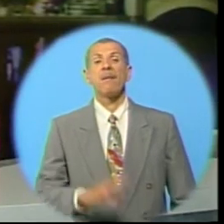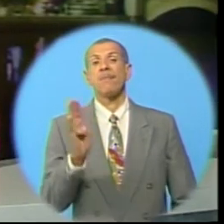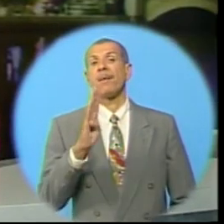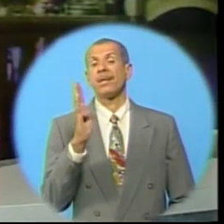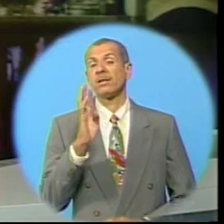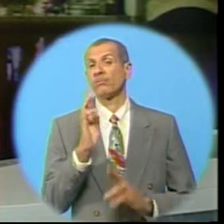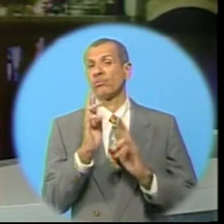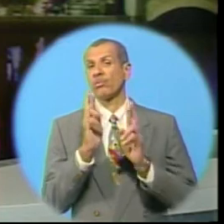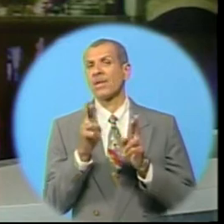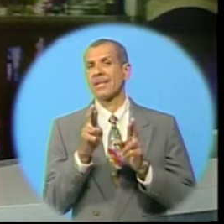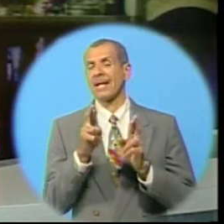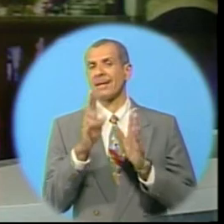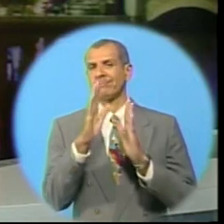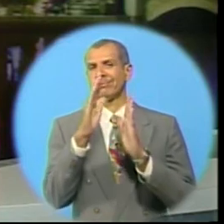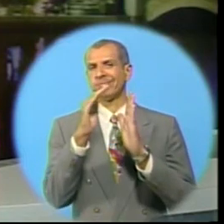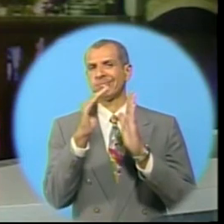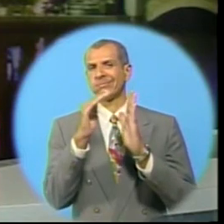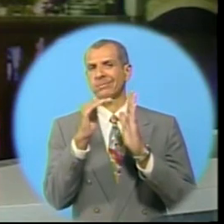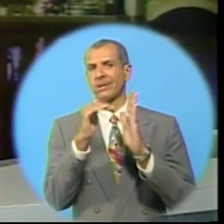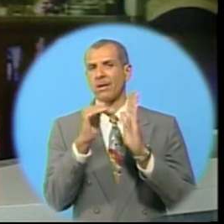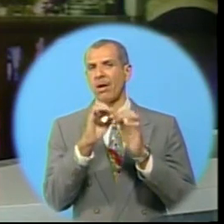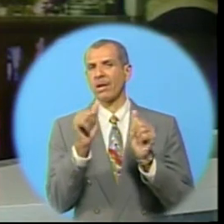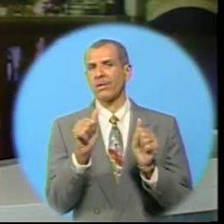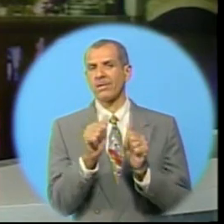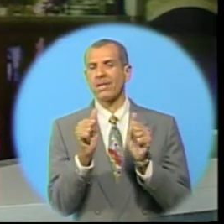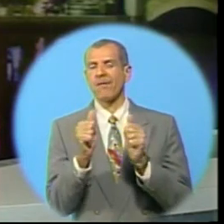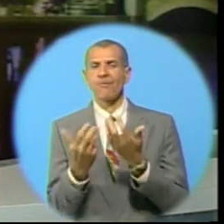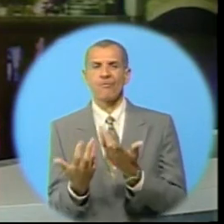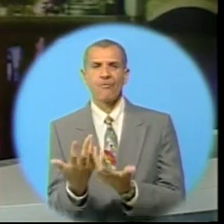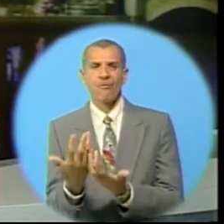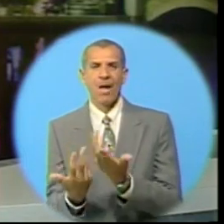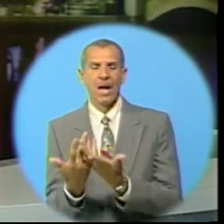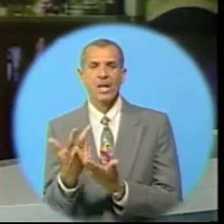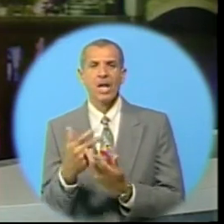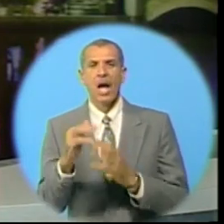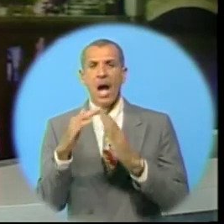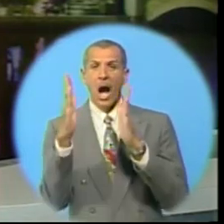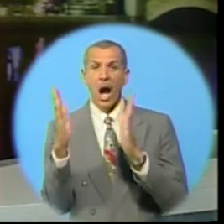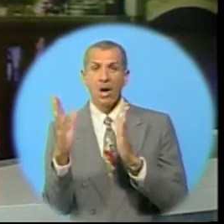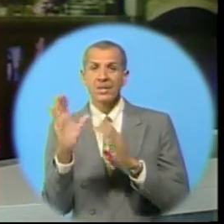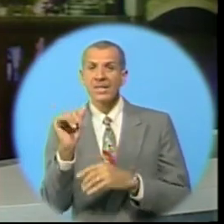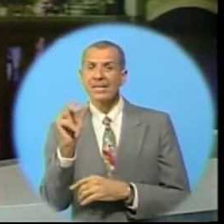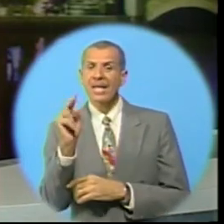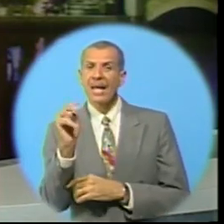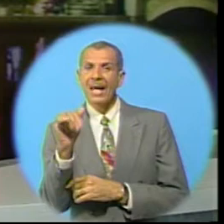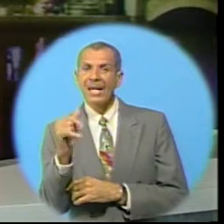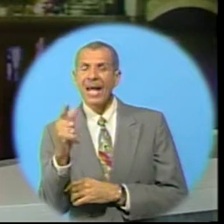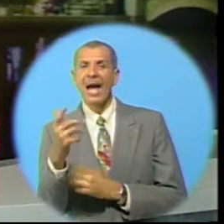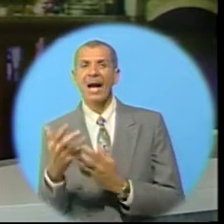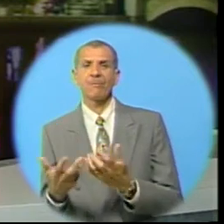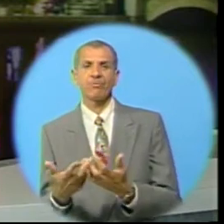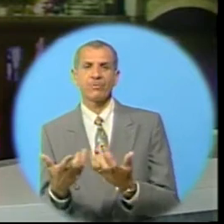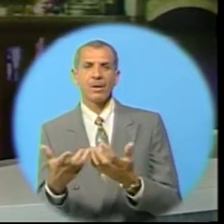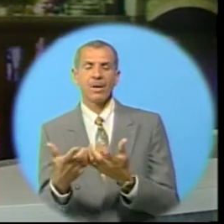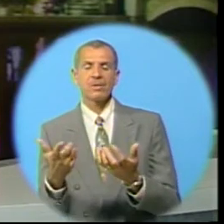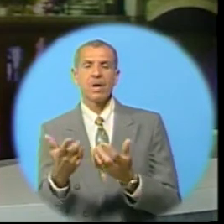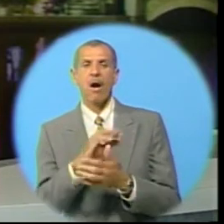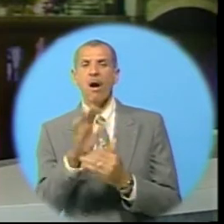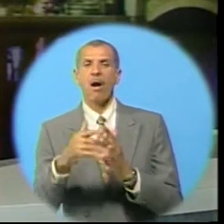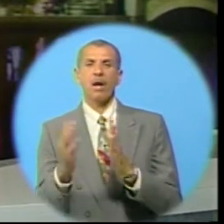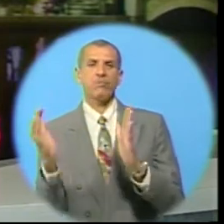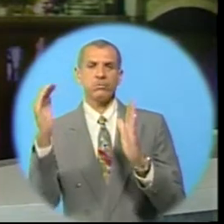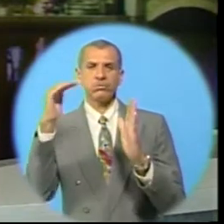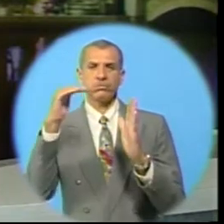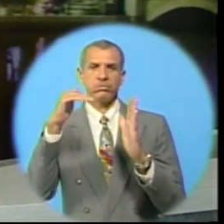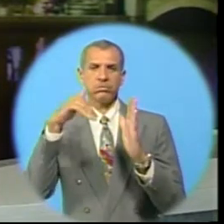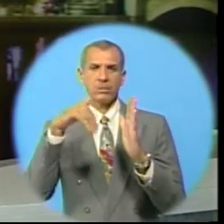is reporting a decline in all major categories of fires. House, cane and grass fires are all trending downwards. This is according to